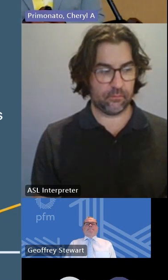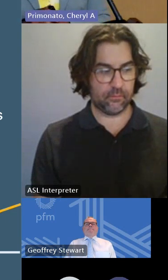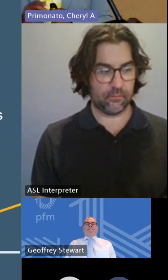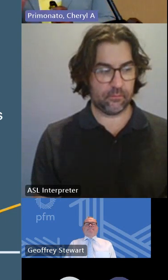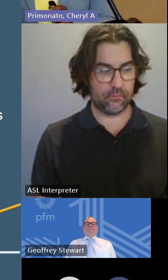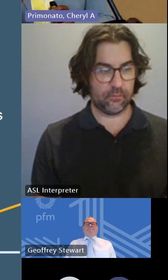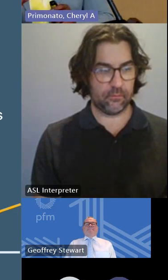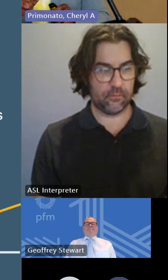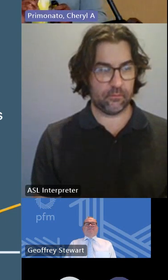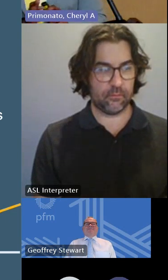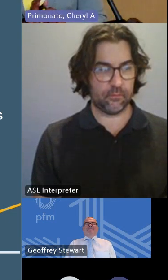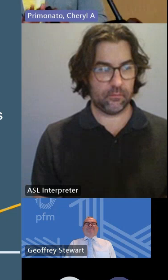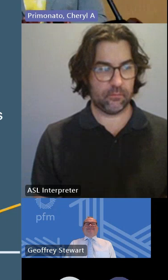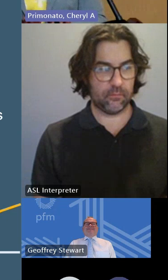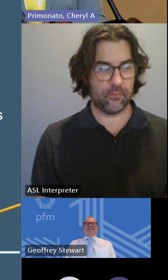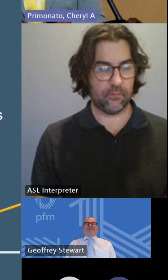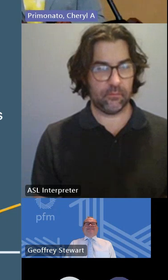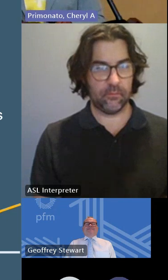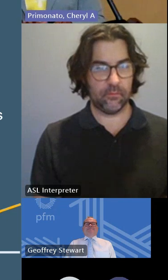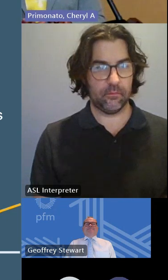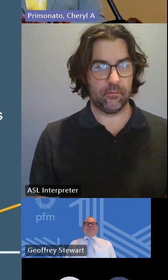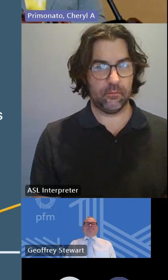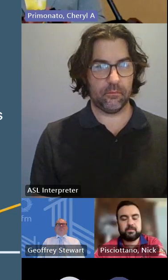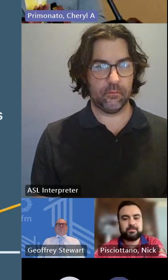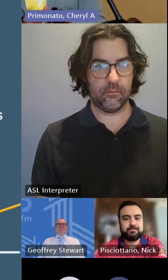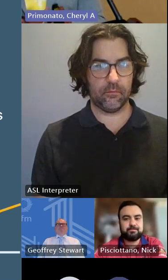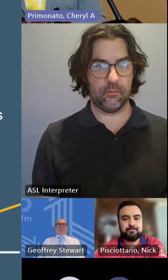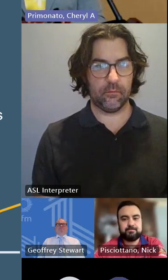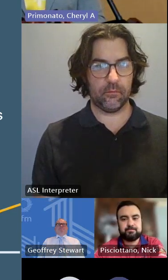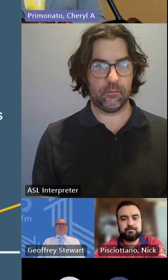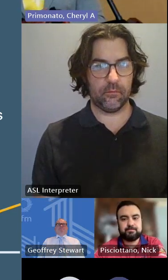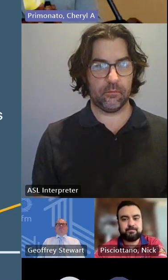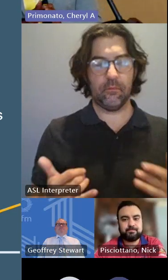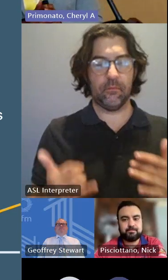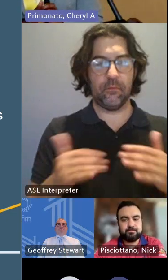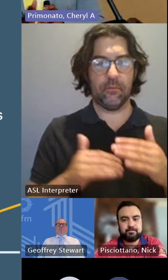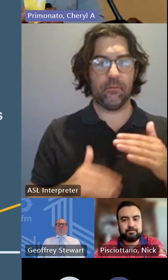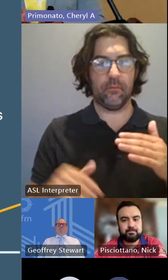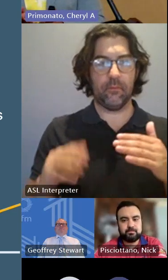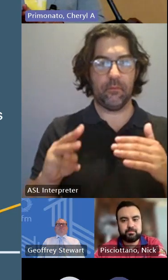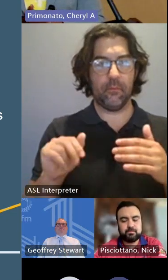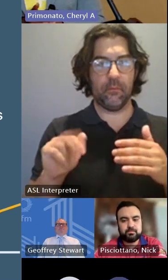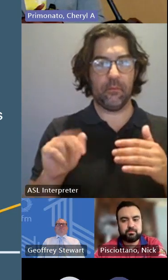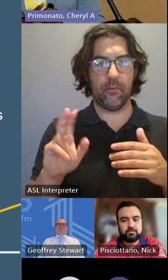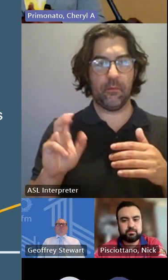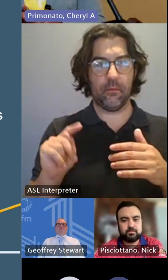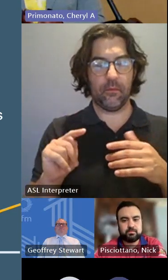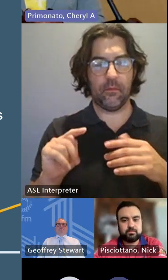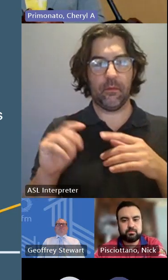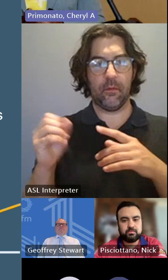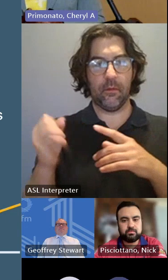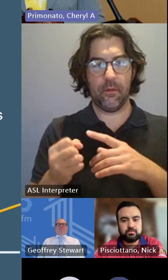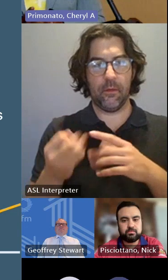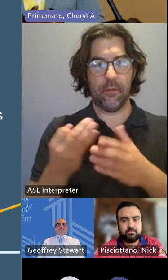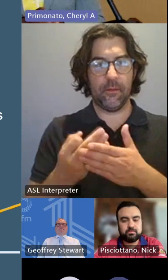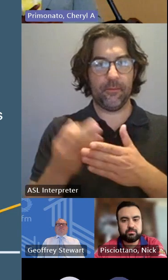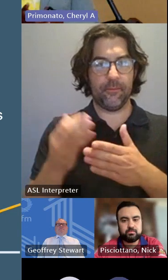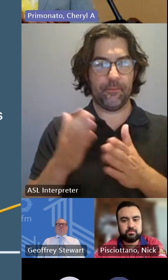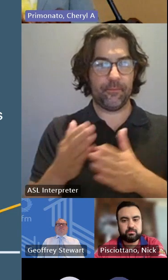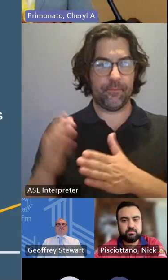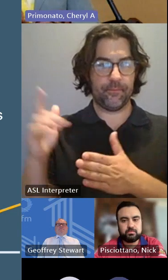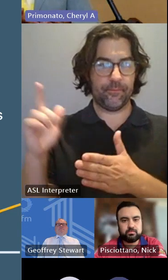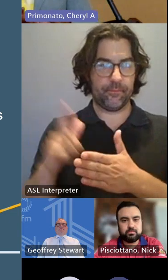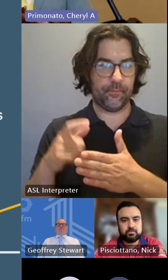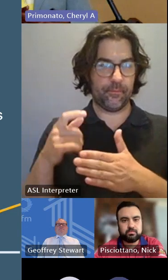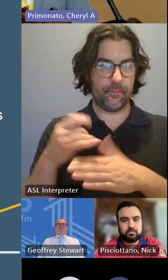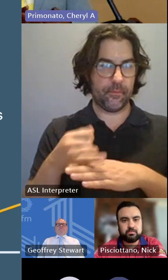No, great. So based on our current market conditions, the most fiscally advantageous financial plan with low interest expense would include a